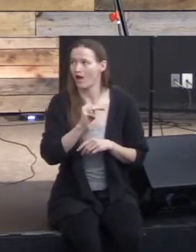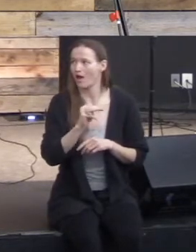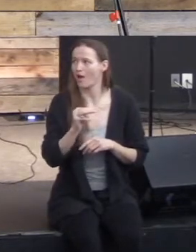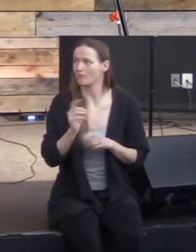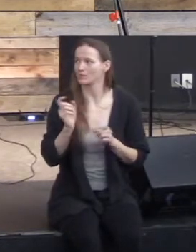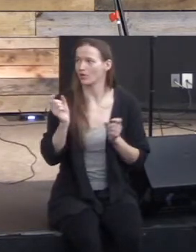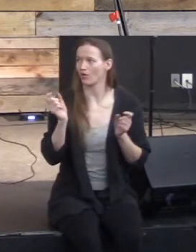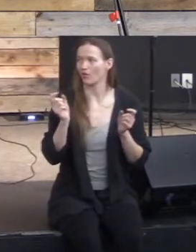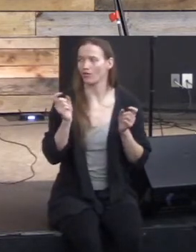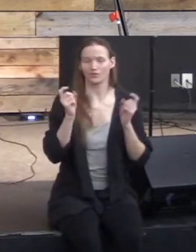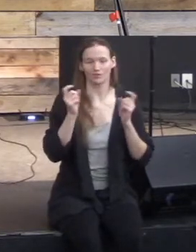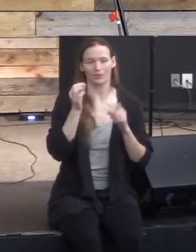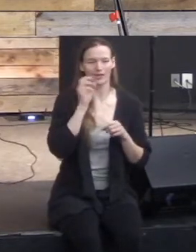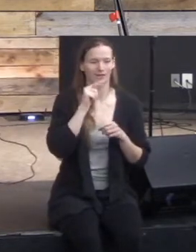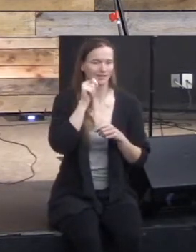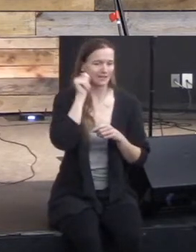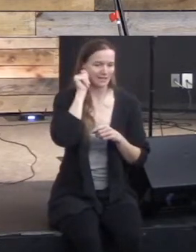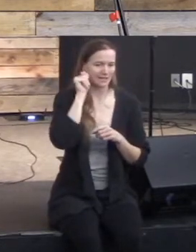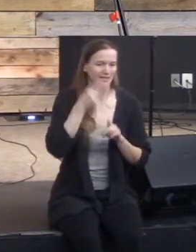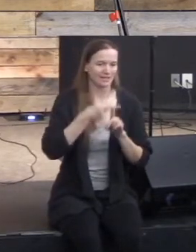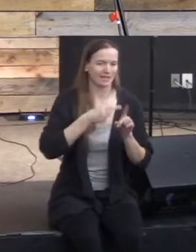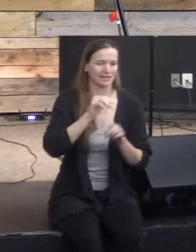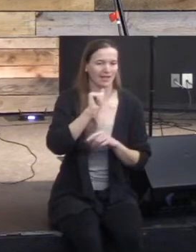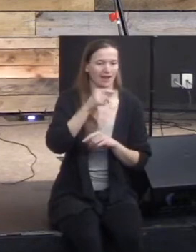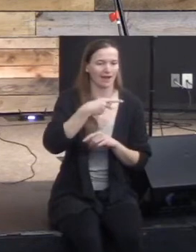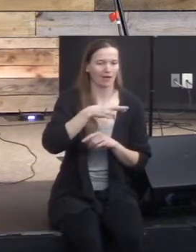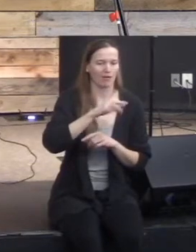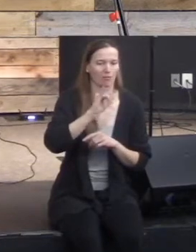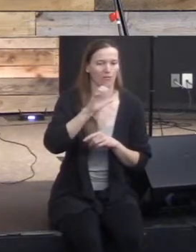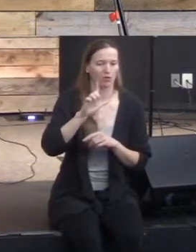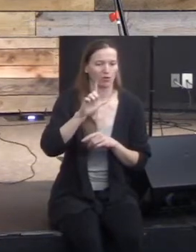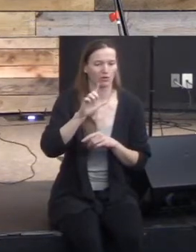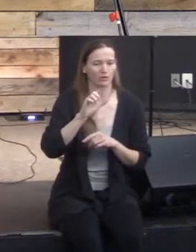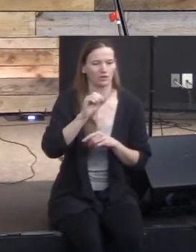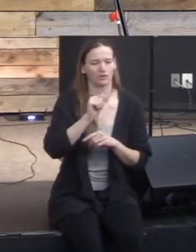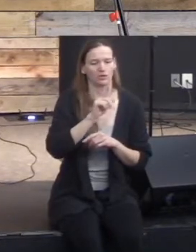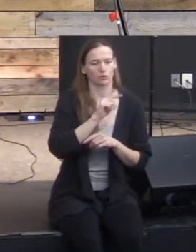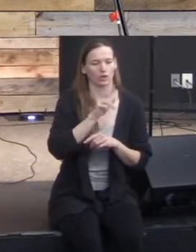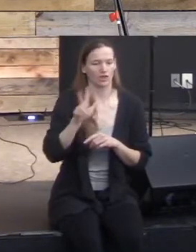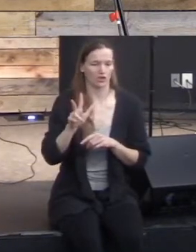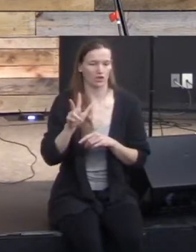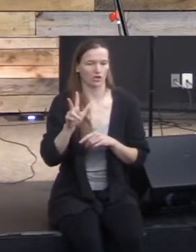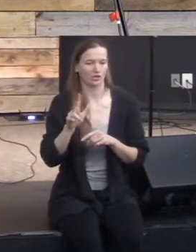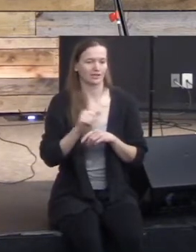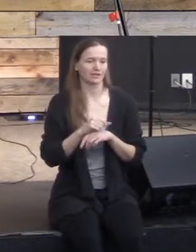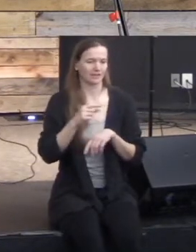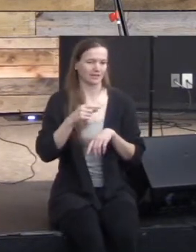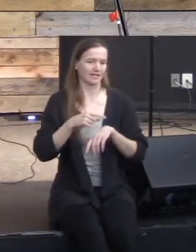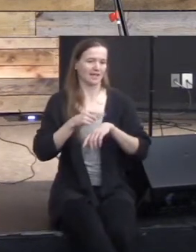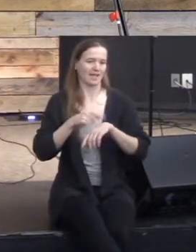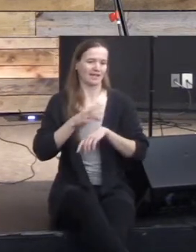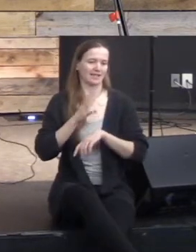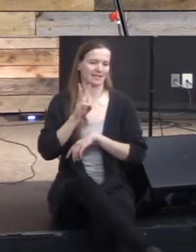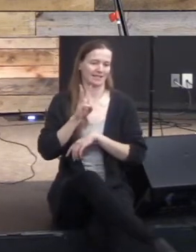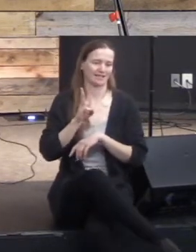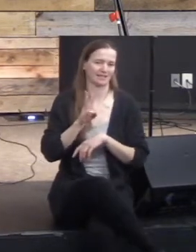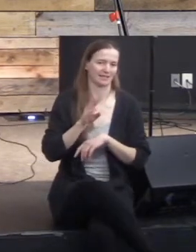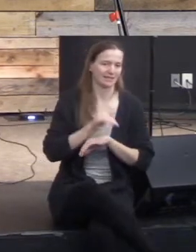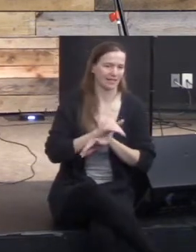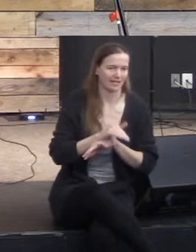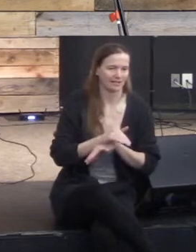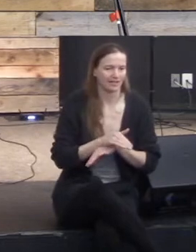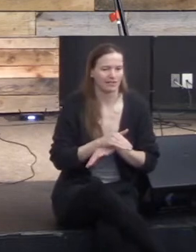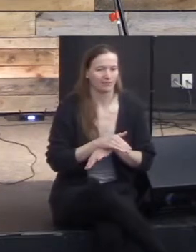at 6:30 p.m. It's only $70 for a whole lot of fun. Whole lot of fun. So